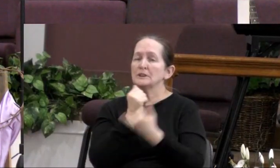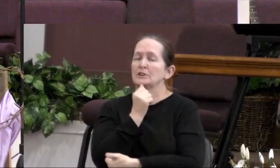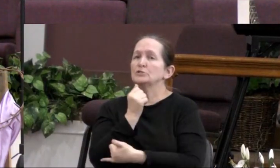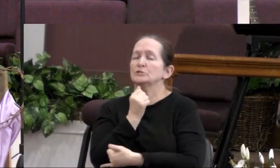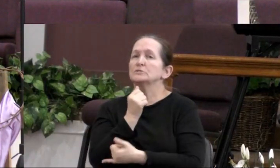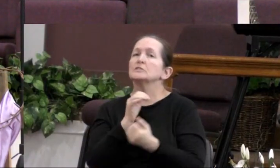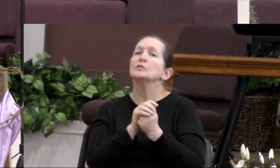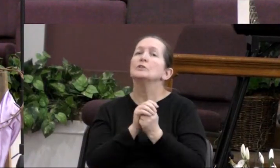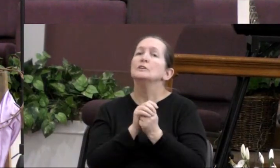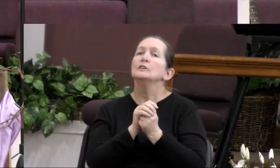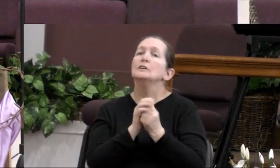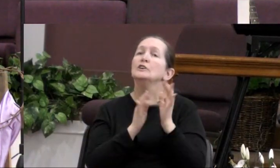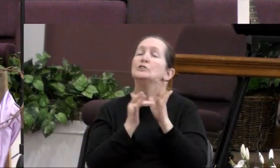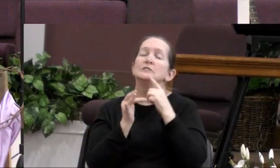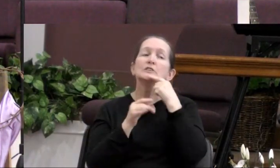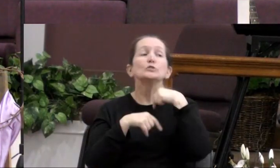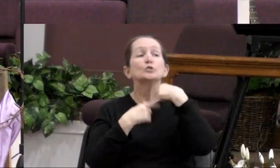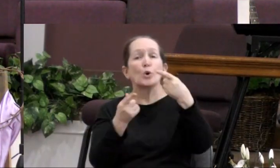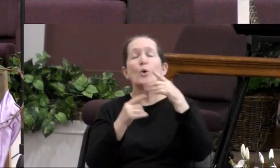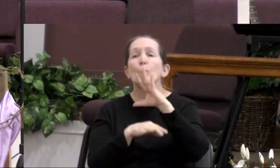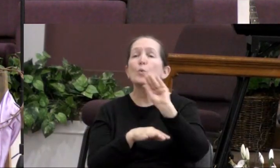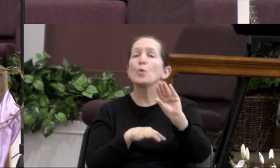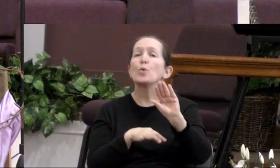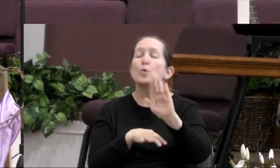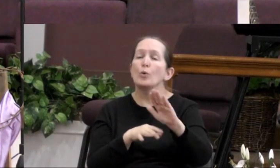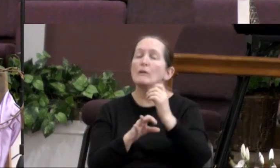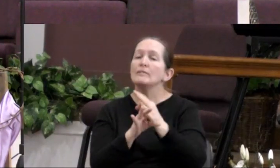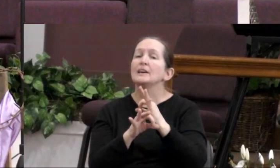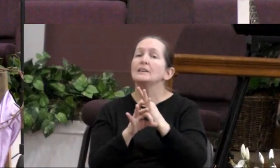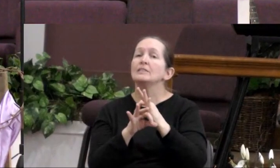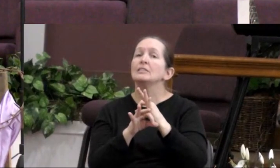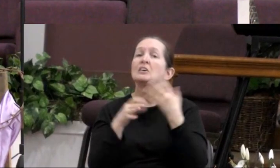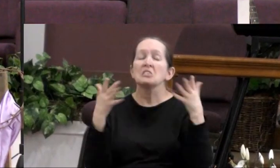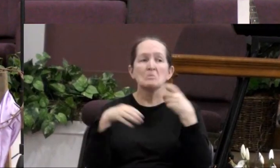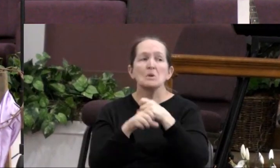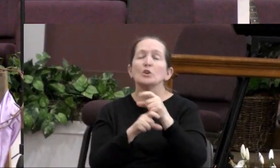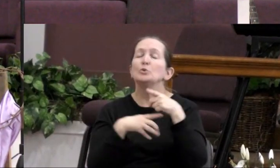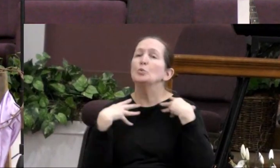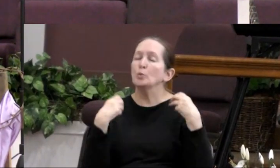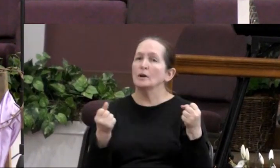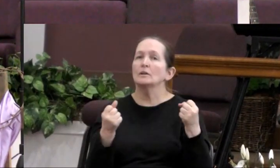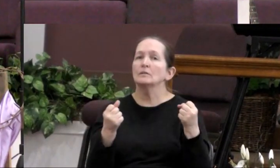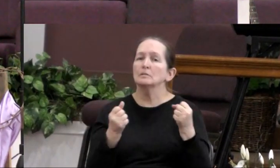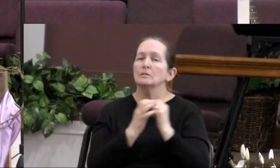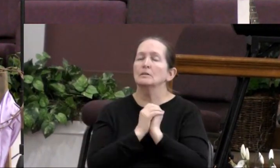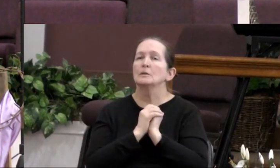He says, go, your faith has made you well.